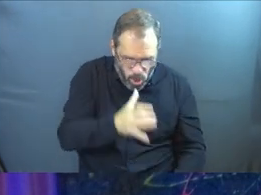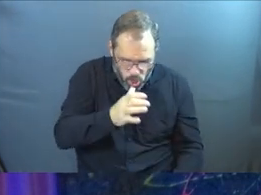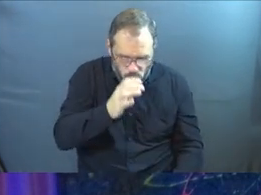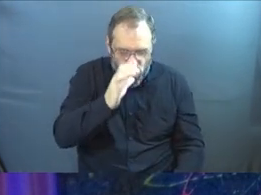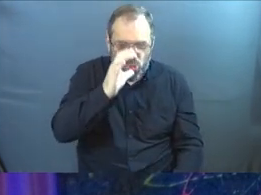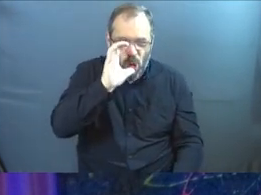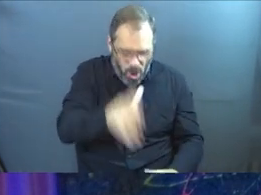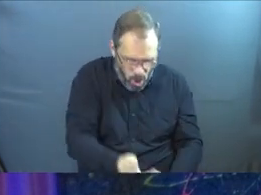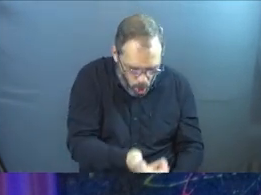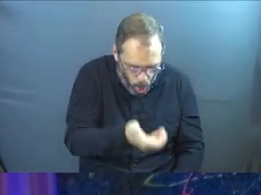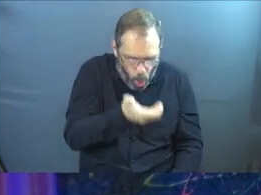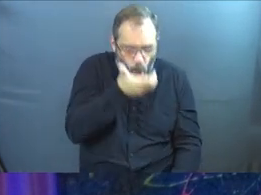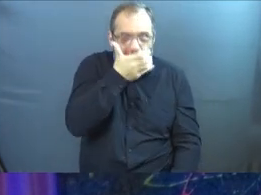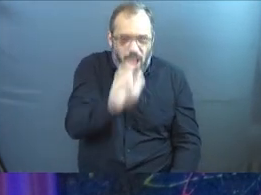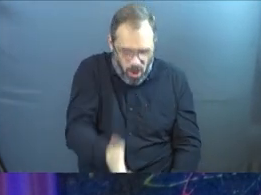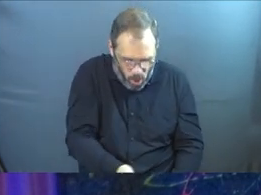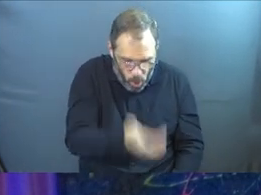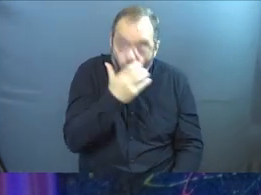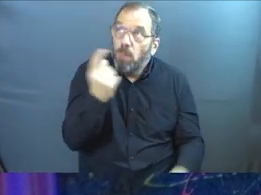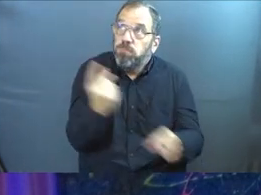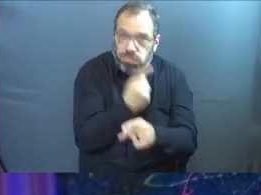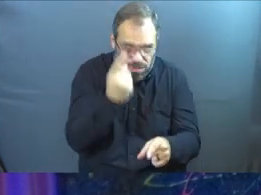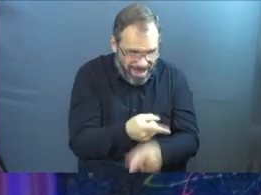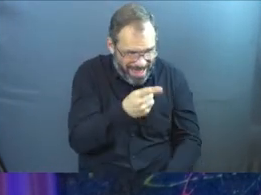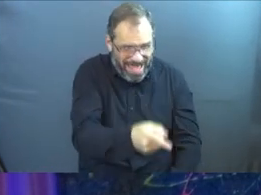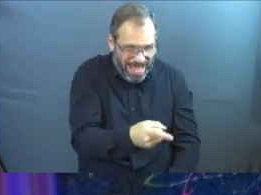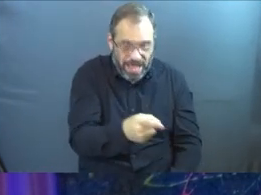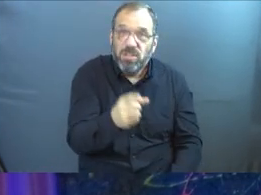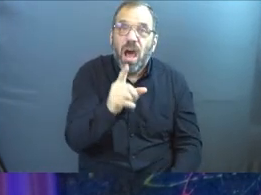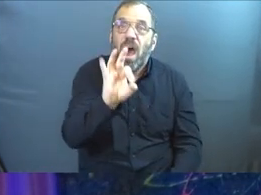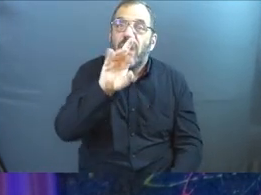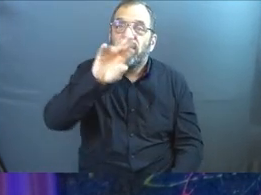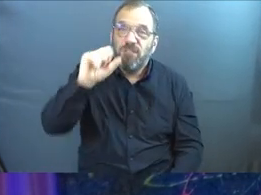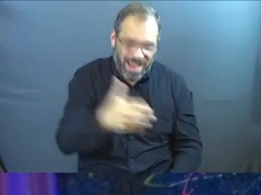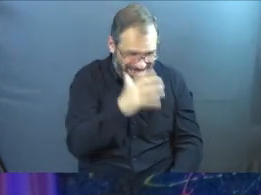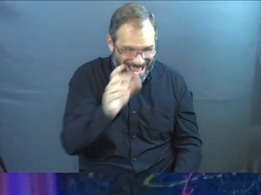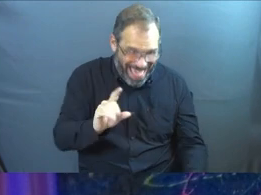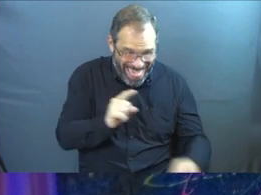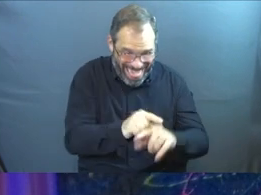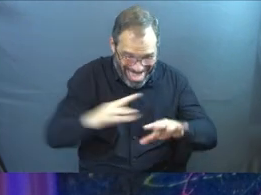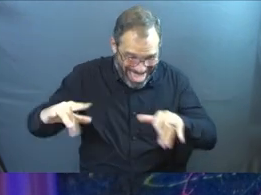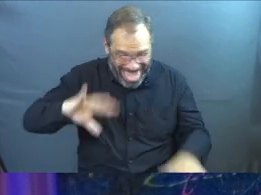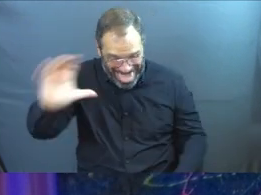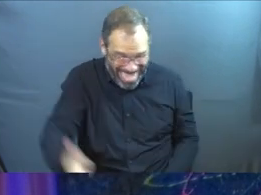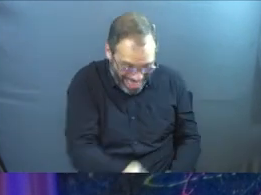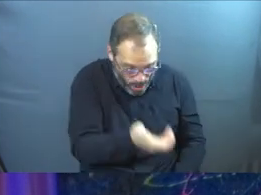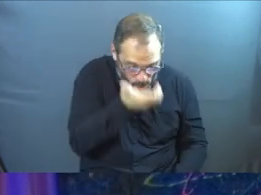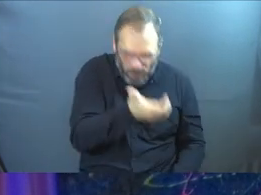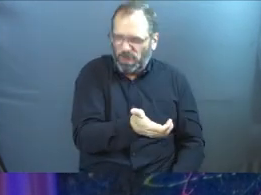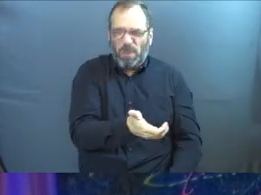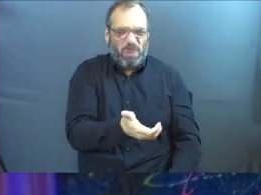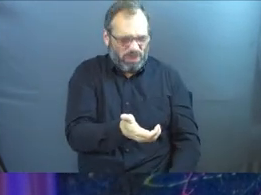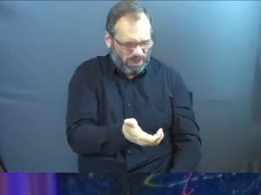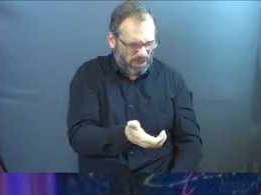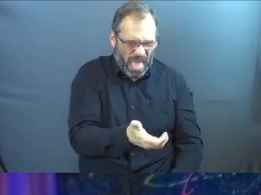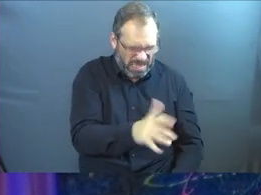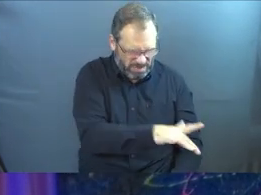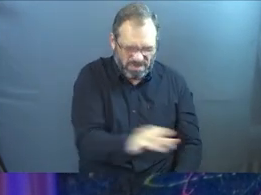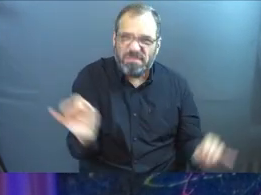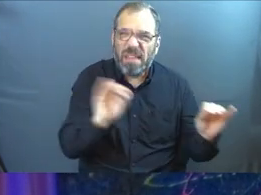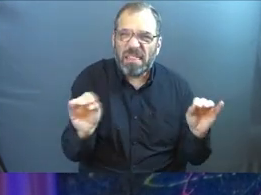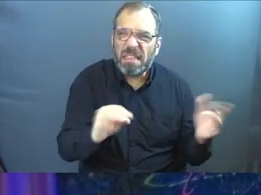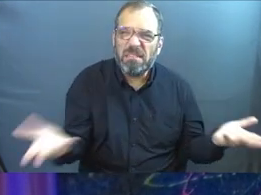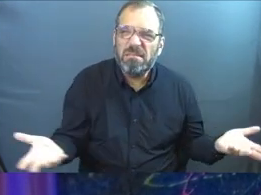fresh water, all the time. It's so consistent because it's a fresh spring. And I came to it suddenly one day and it's empty and there's nothing